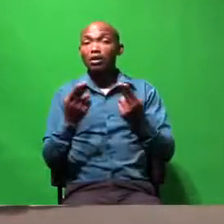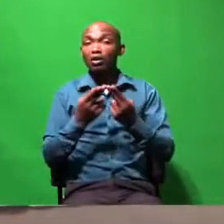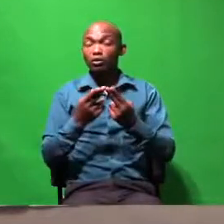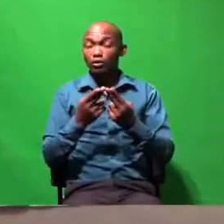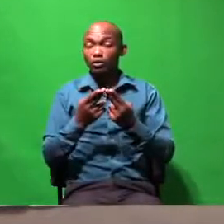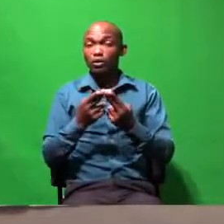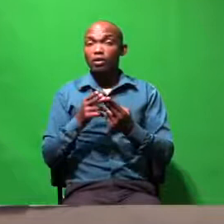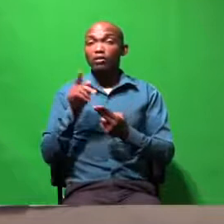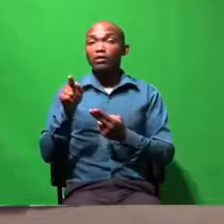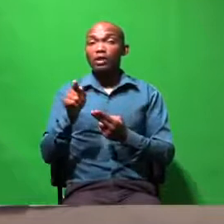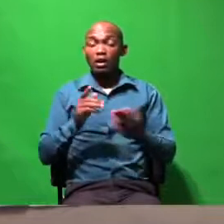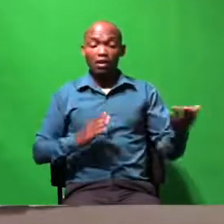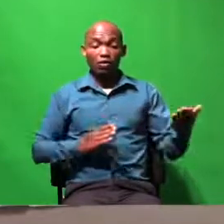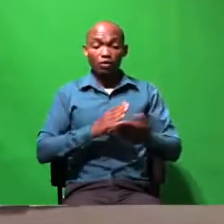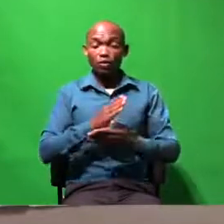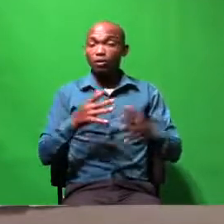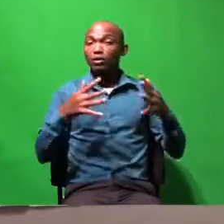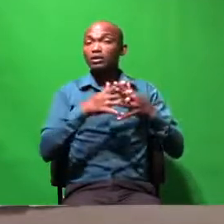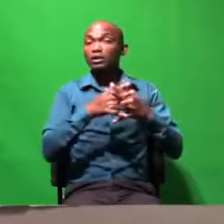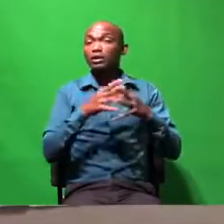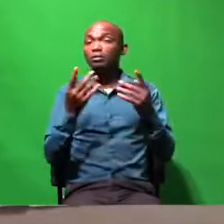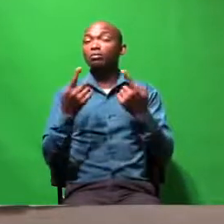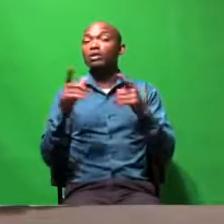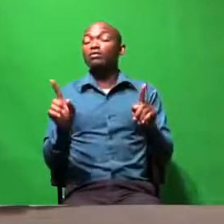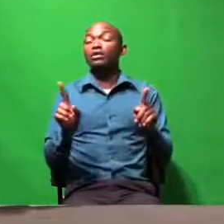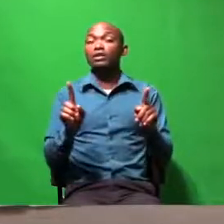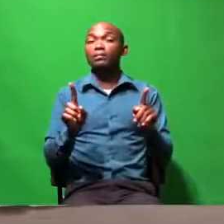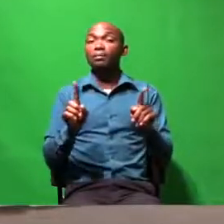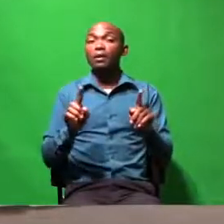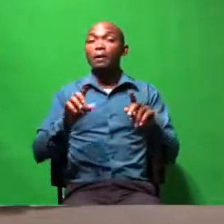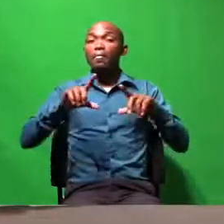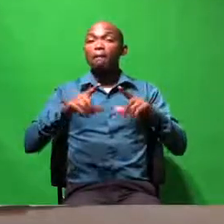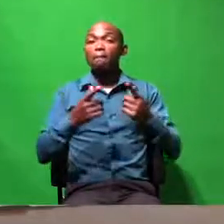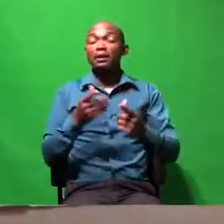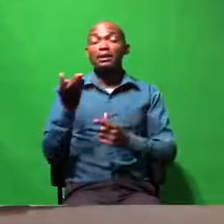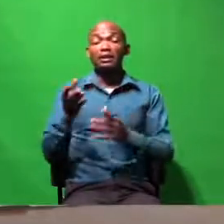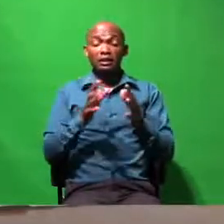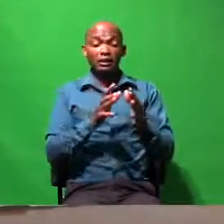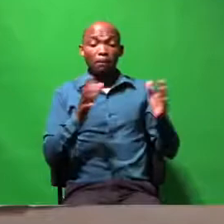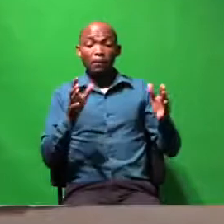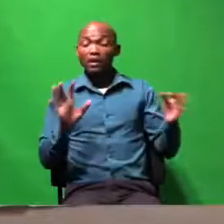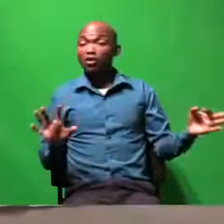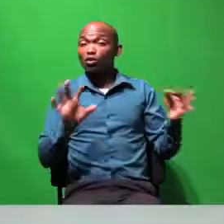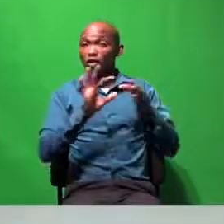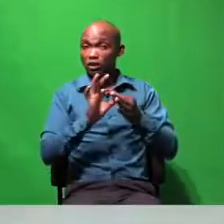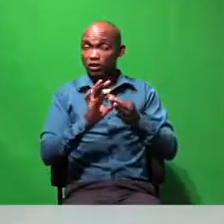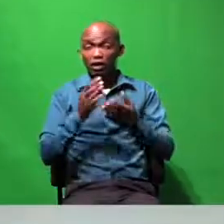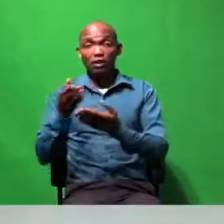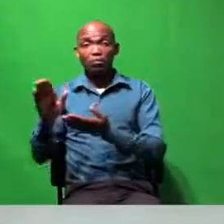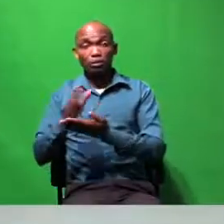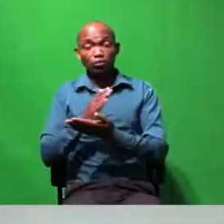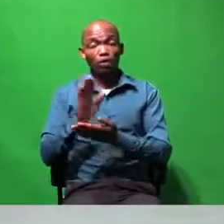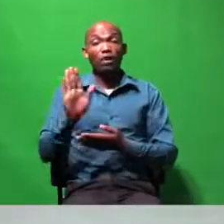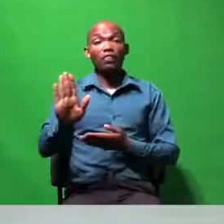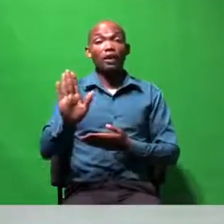are two systems different, but they are big connection between